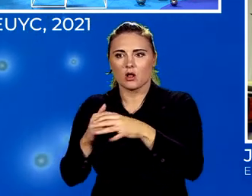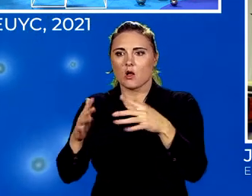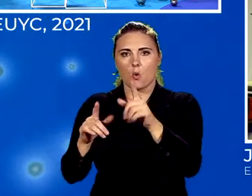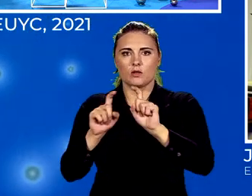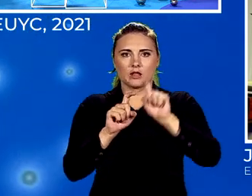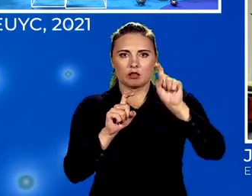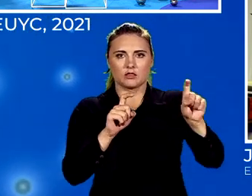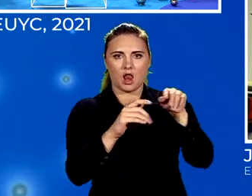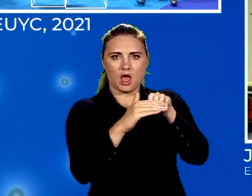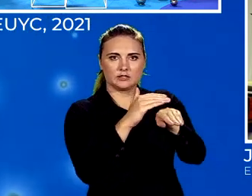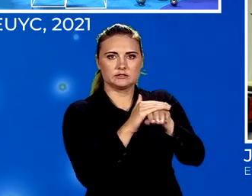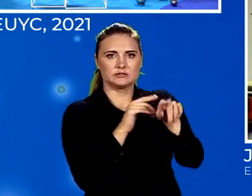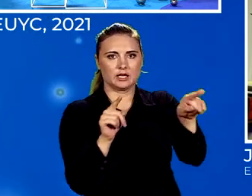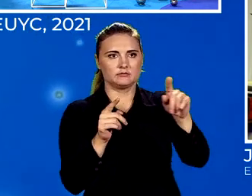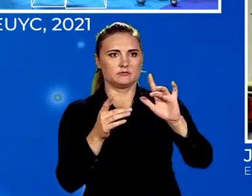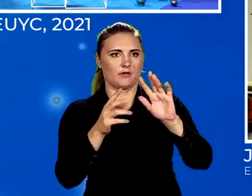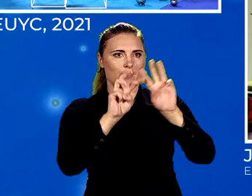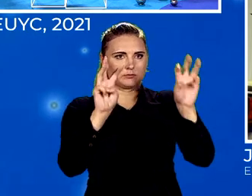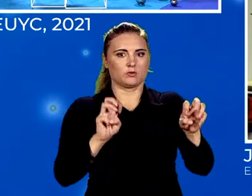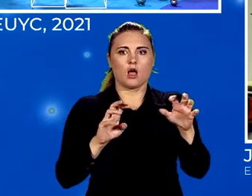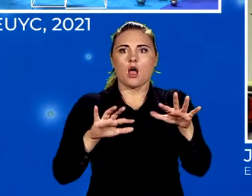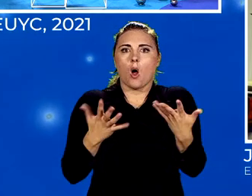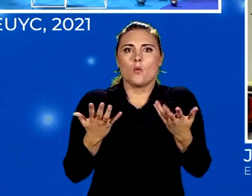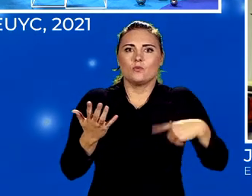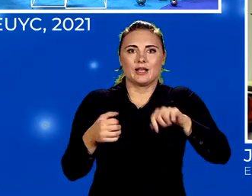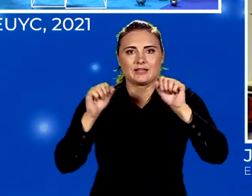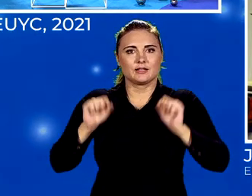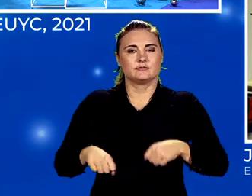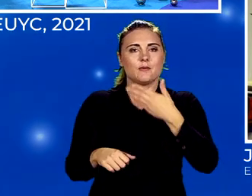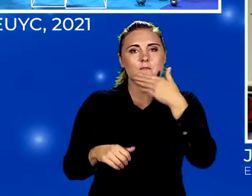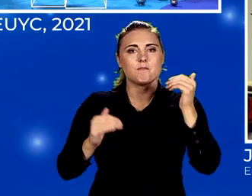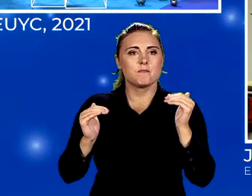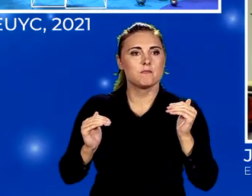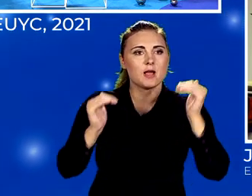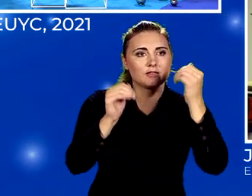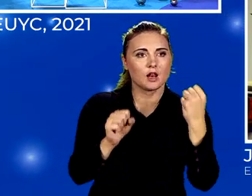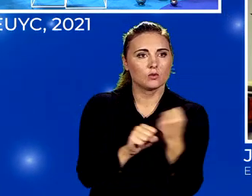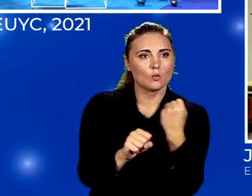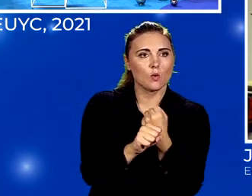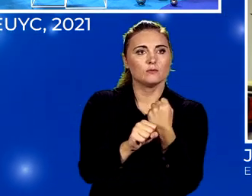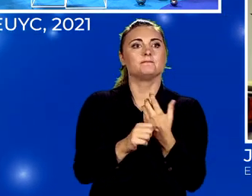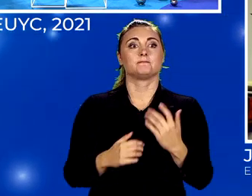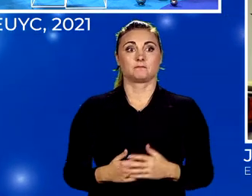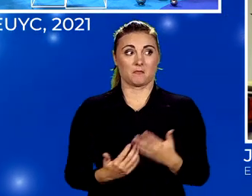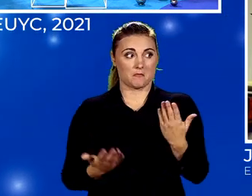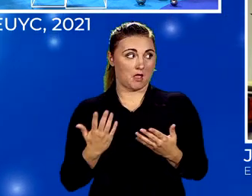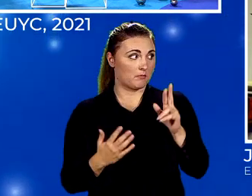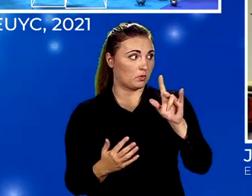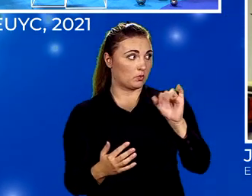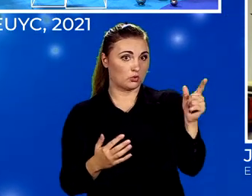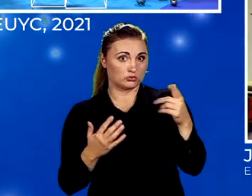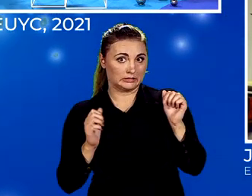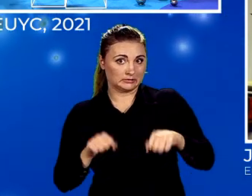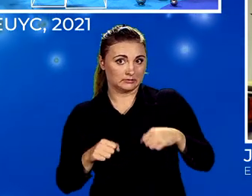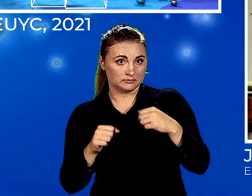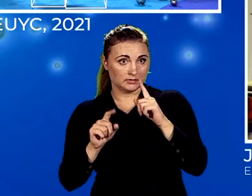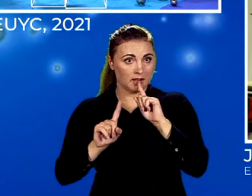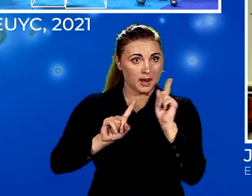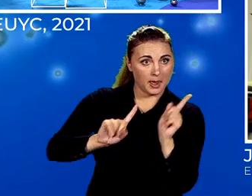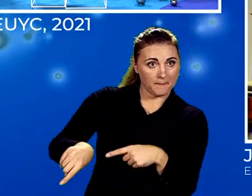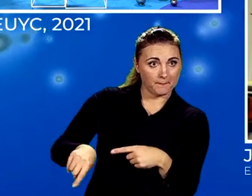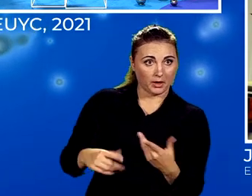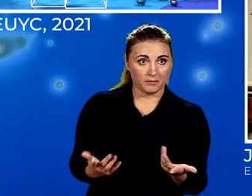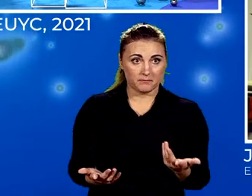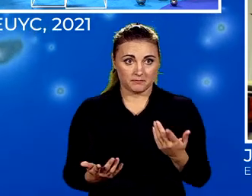how can we do it better? Maybe I can start this time here with Uroš, because maybe it's something you faced a lot when it comes to the implementation of the project and everything, and then we can go